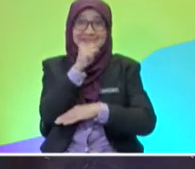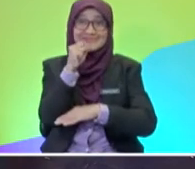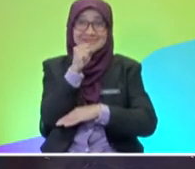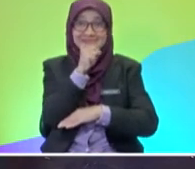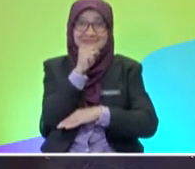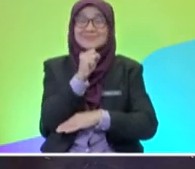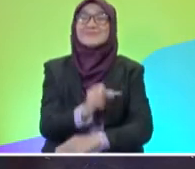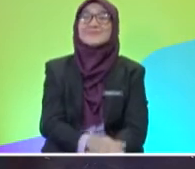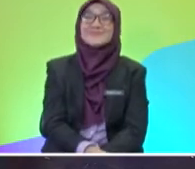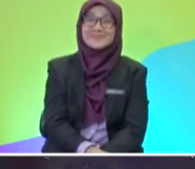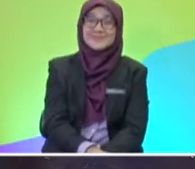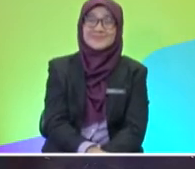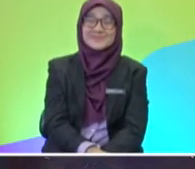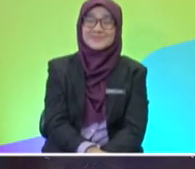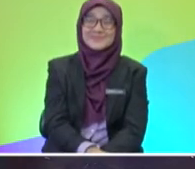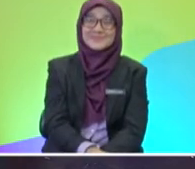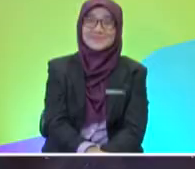We're going to sing the...